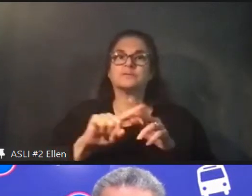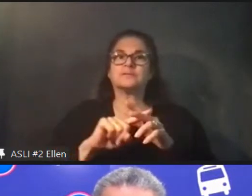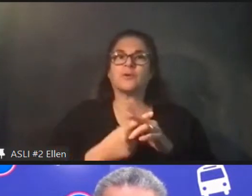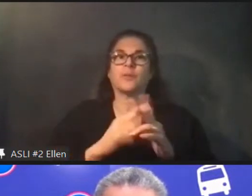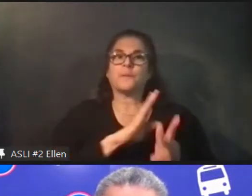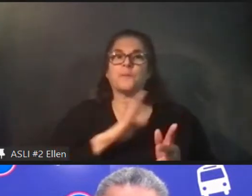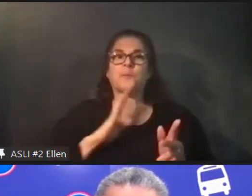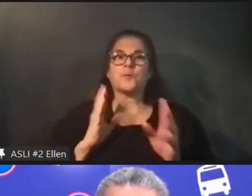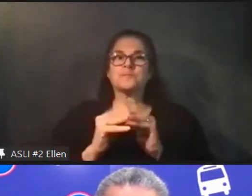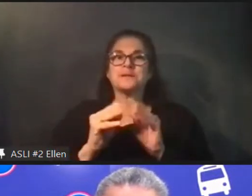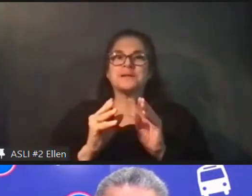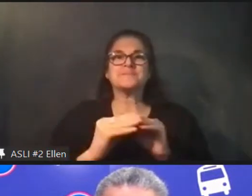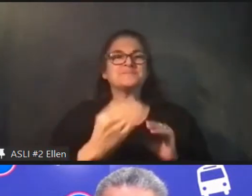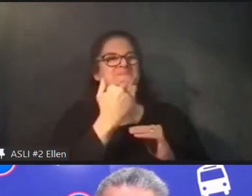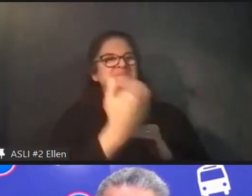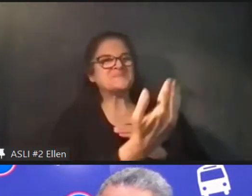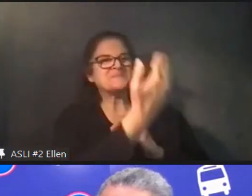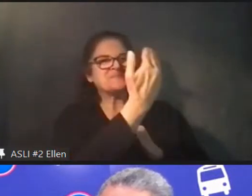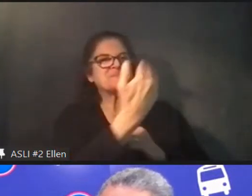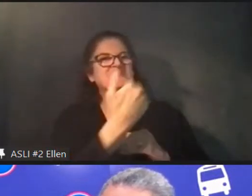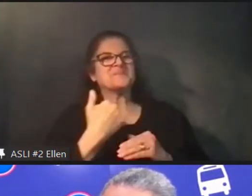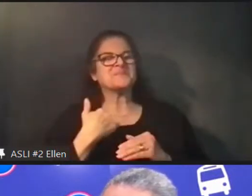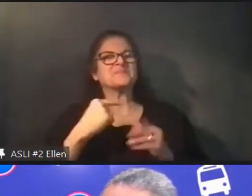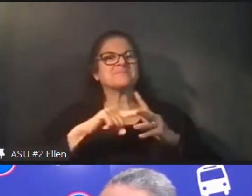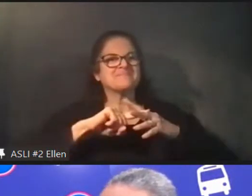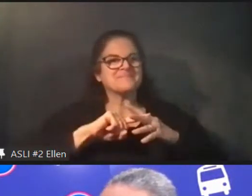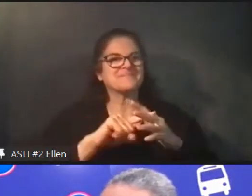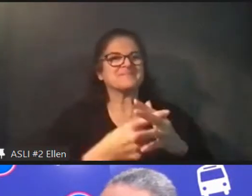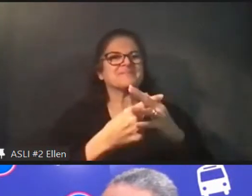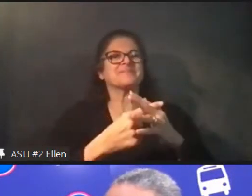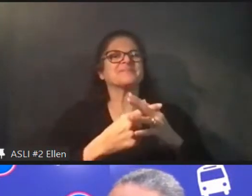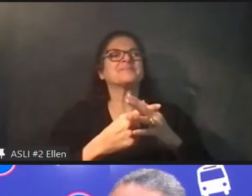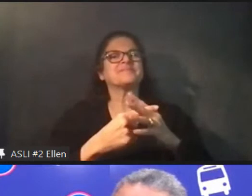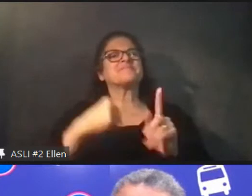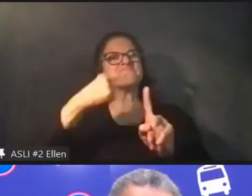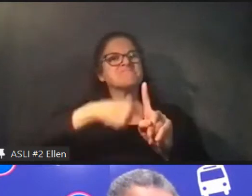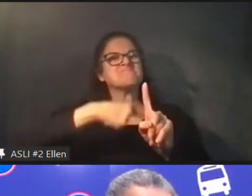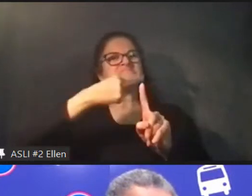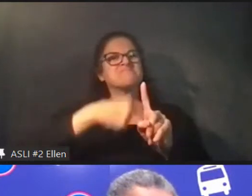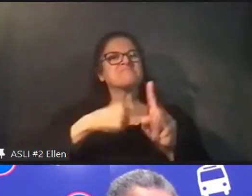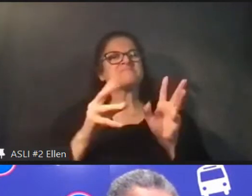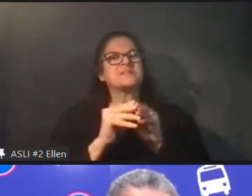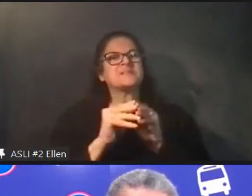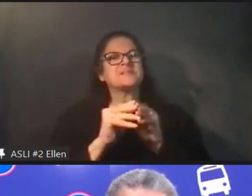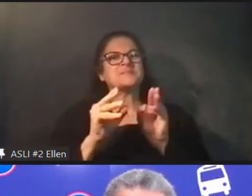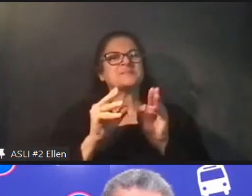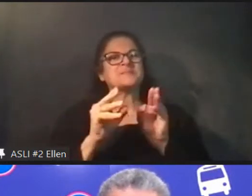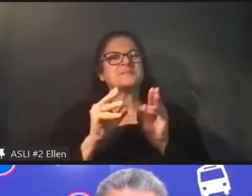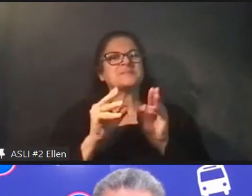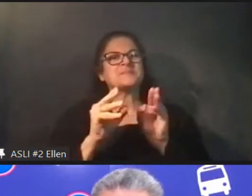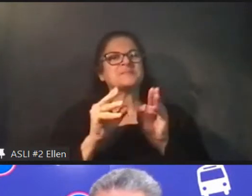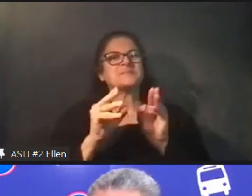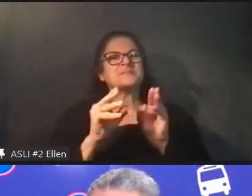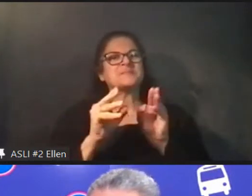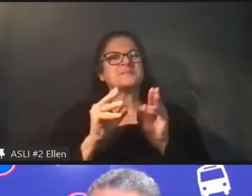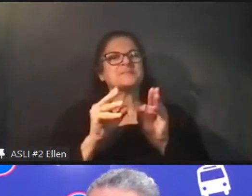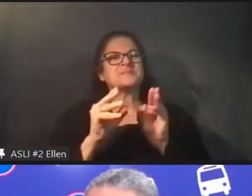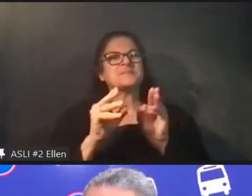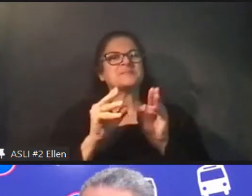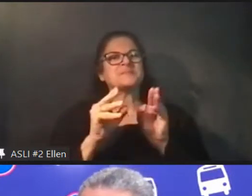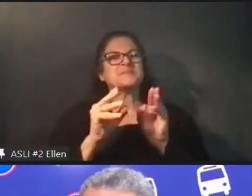Good morning. I would like to call to order the regularly scheduled meeting of the Chicago Transit Board for December